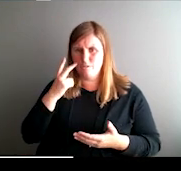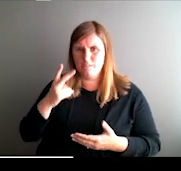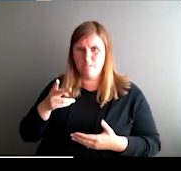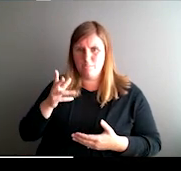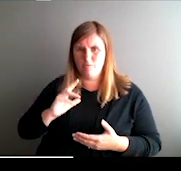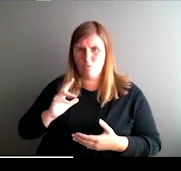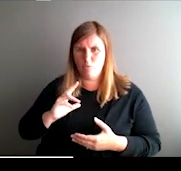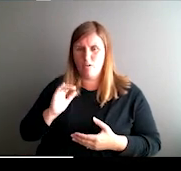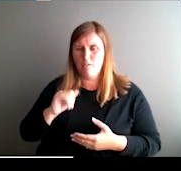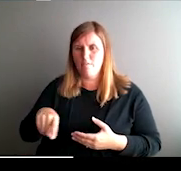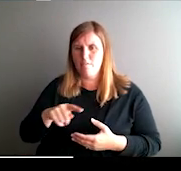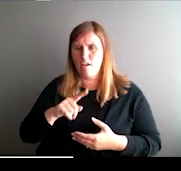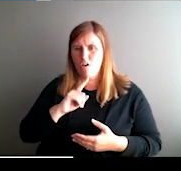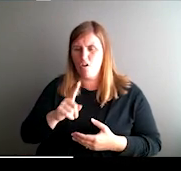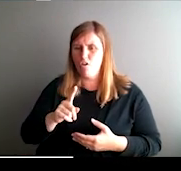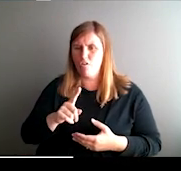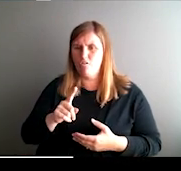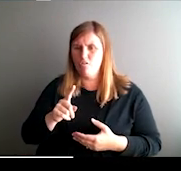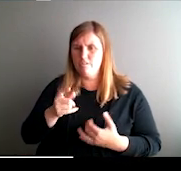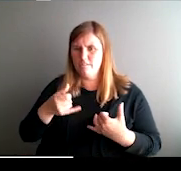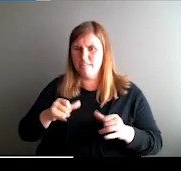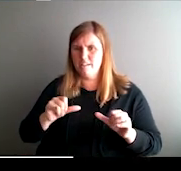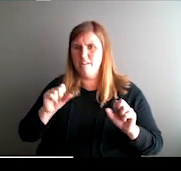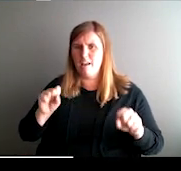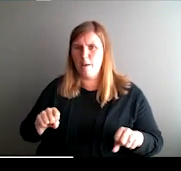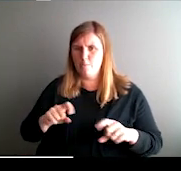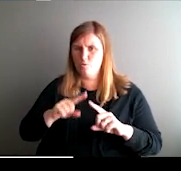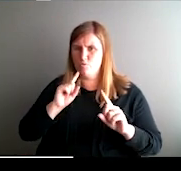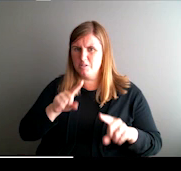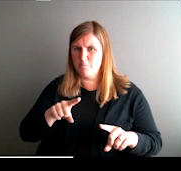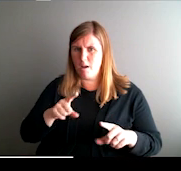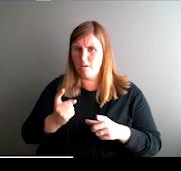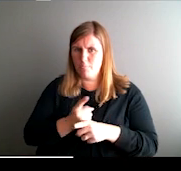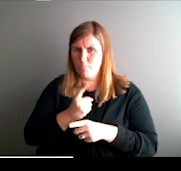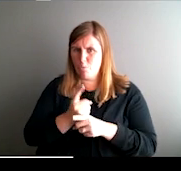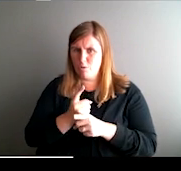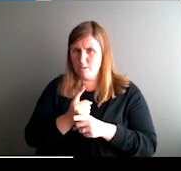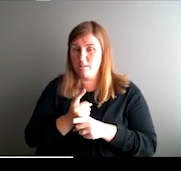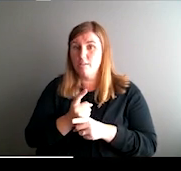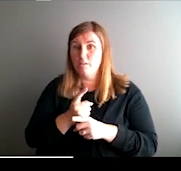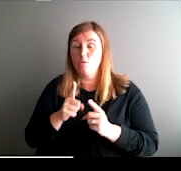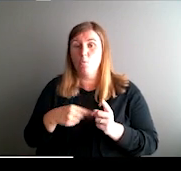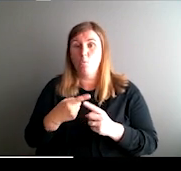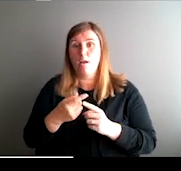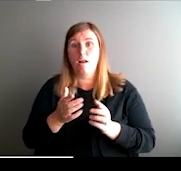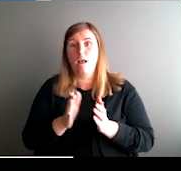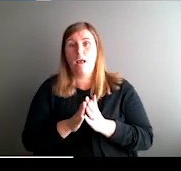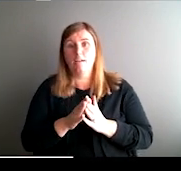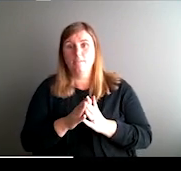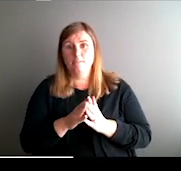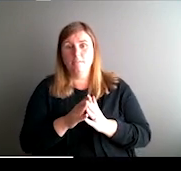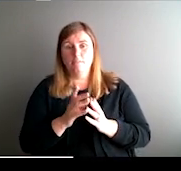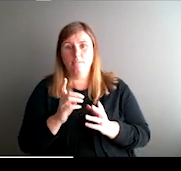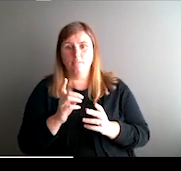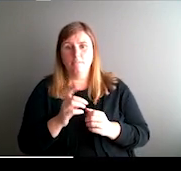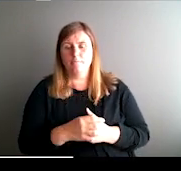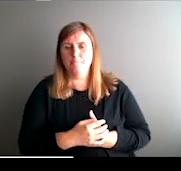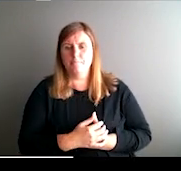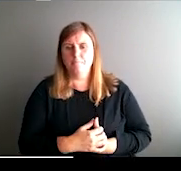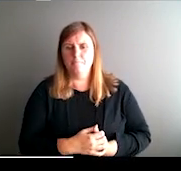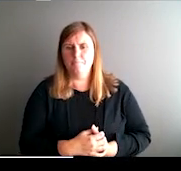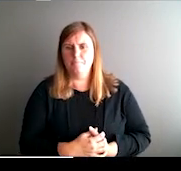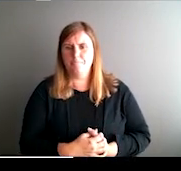before, and that they are still able to respond appropriately when asked to do so by an instructor.